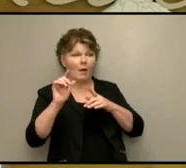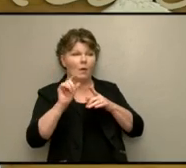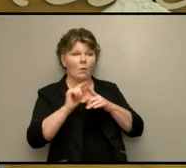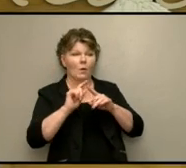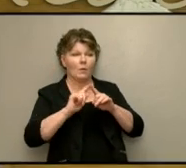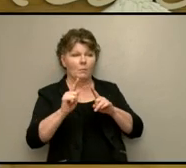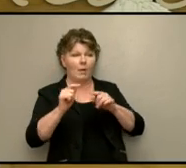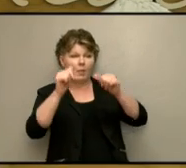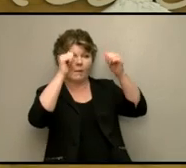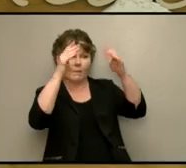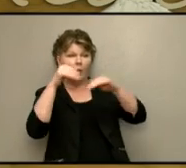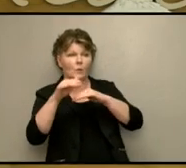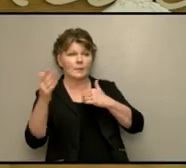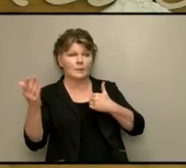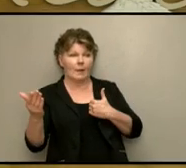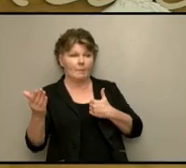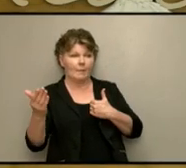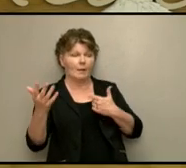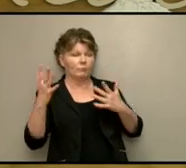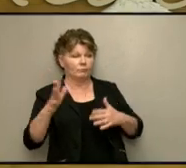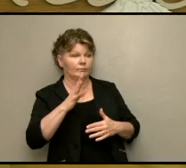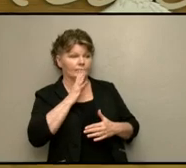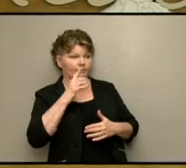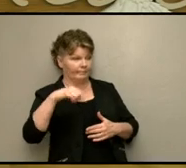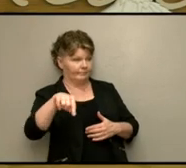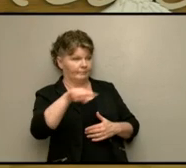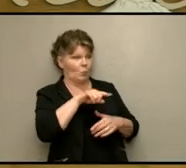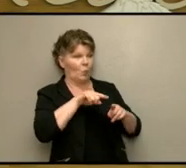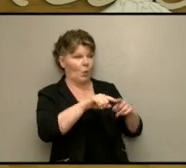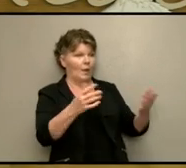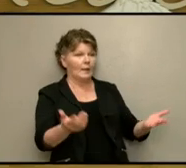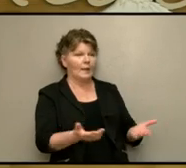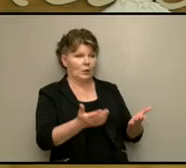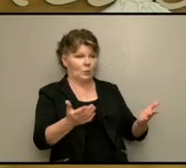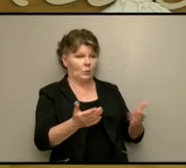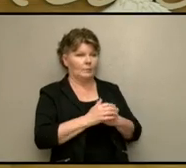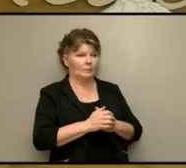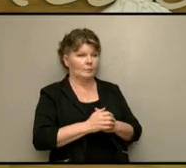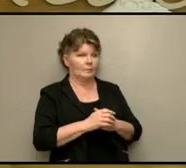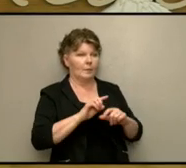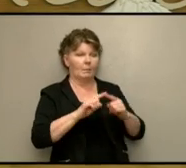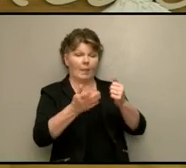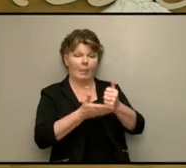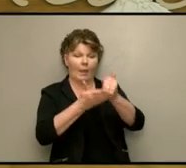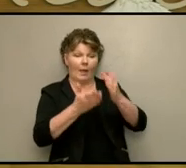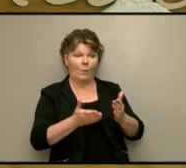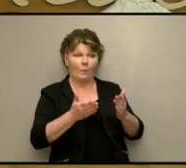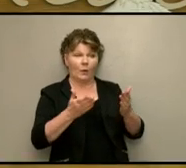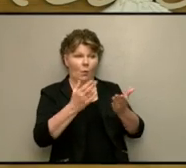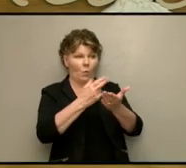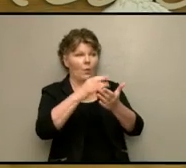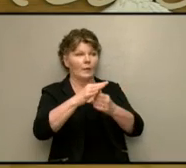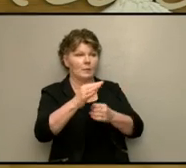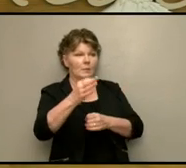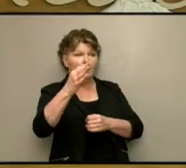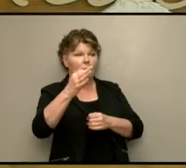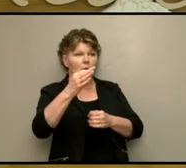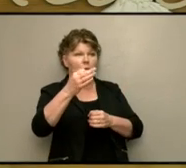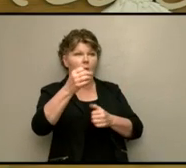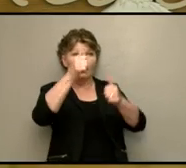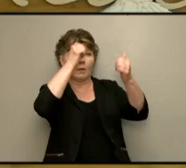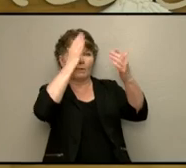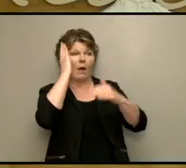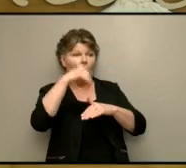sent me. These things I have spoken to you while I am with you. But the Helper, the Holy Spirit, whom the Father will send in my